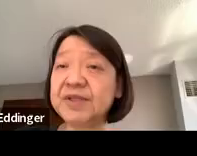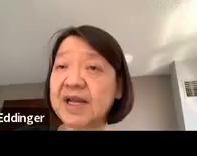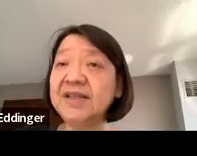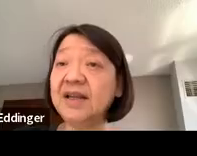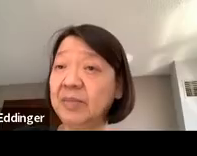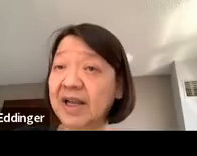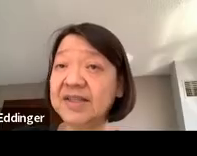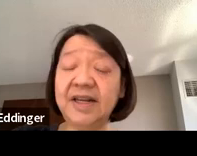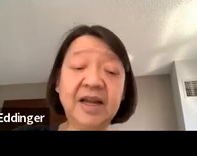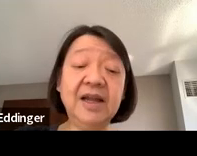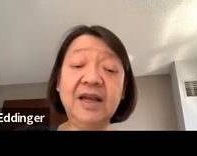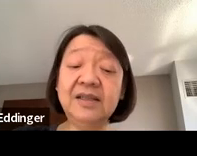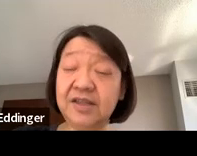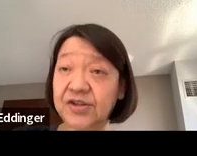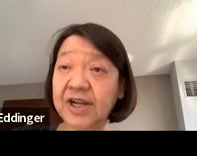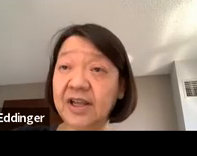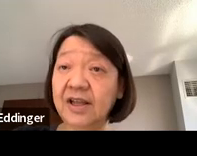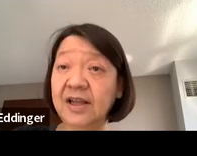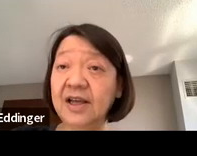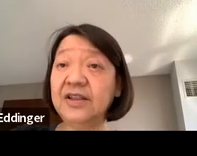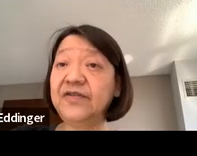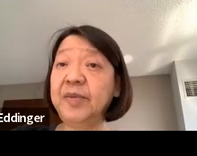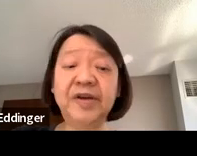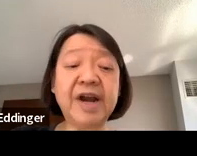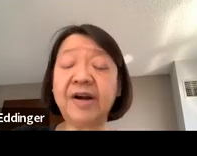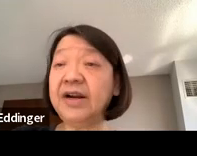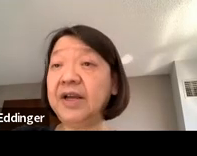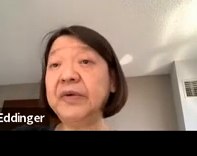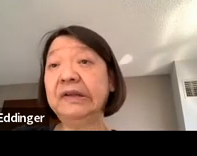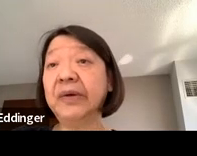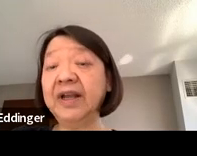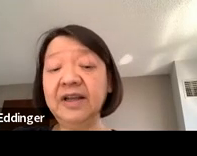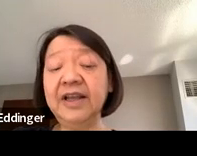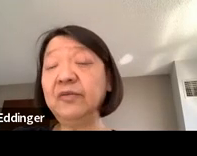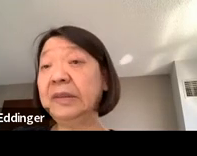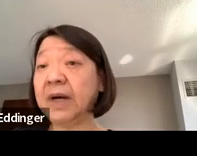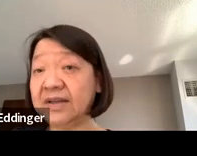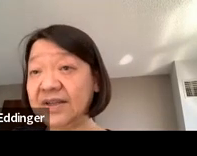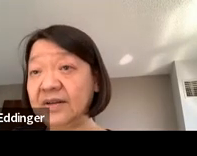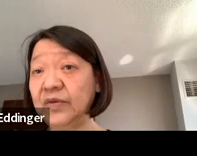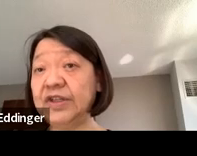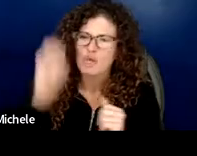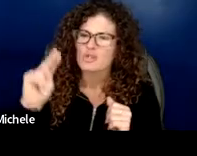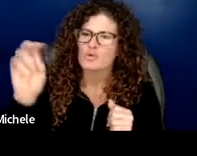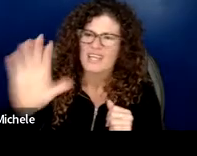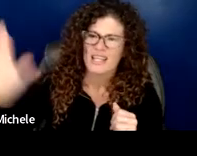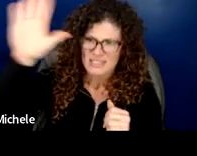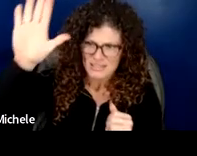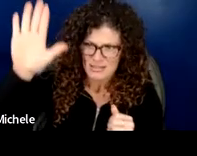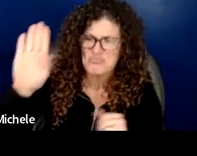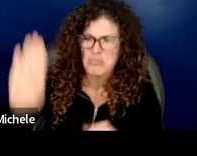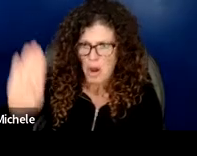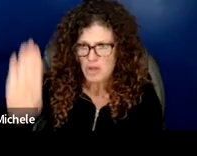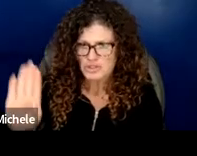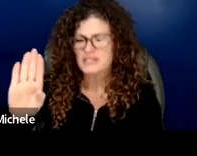comparable size and complexity district the familiarity with new england and with boston which is something that